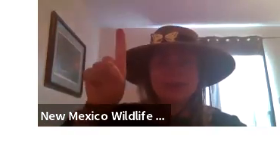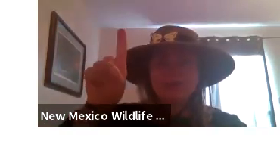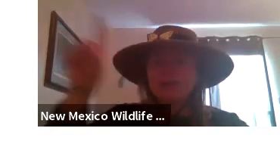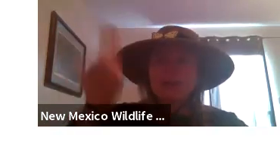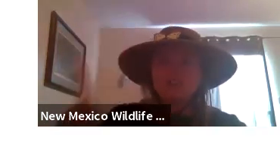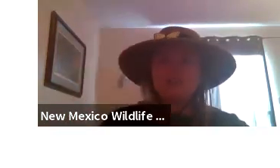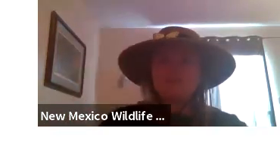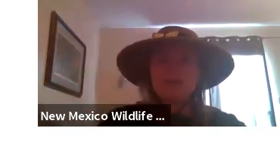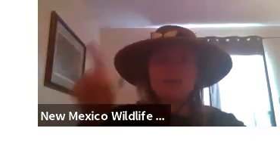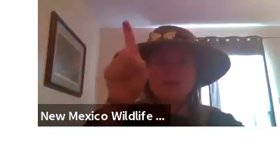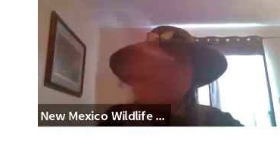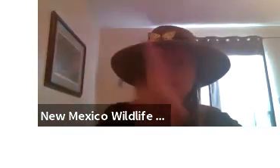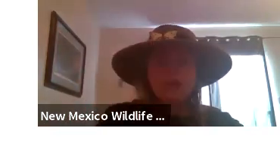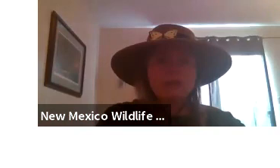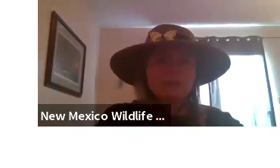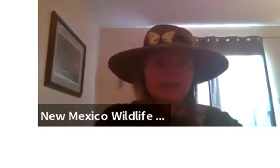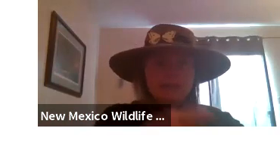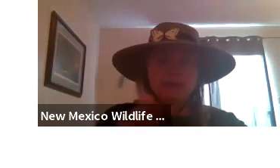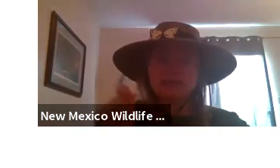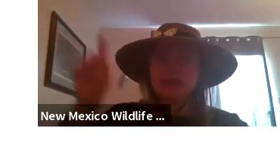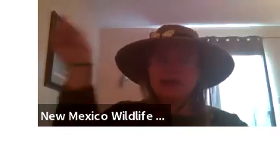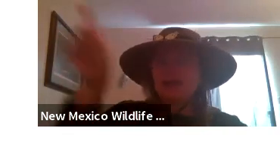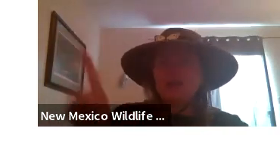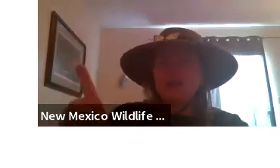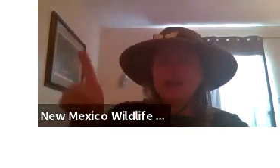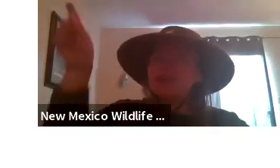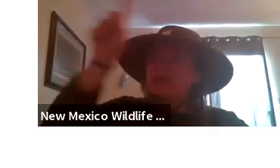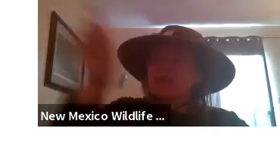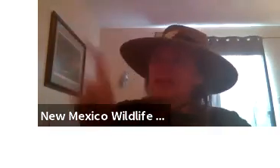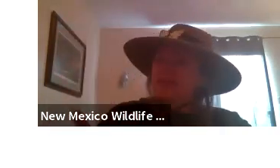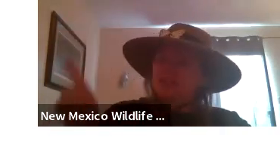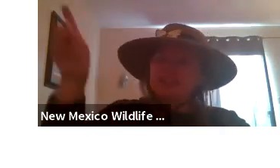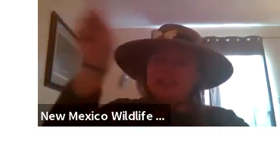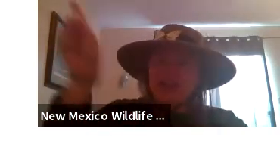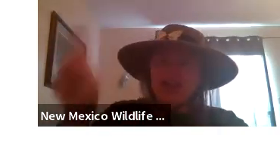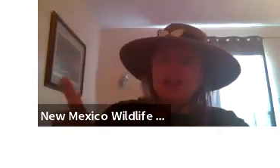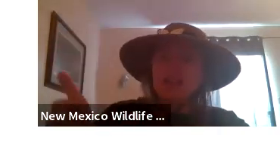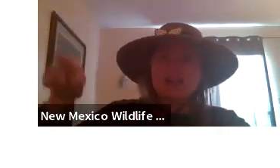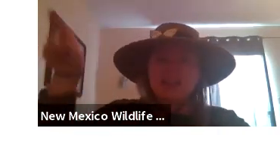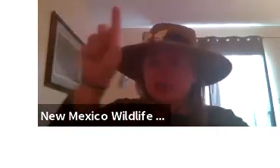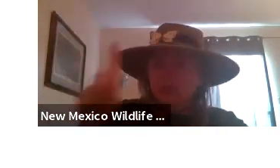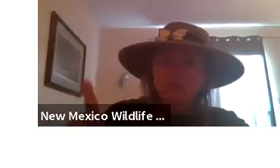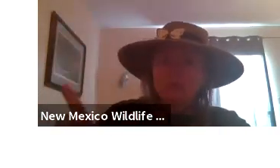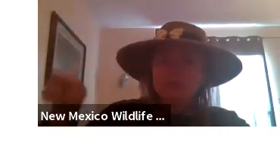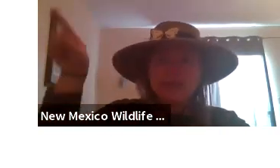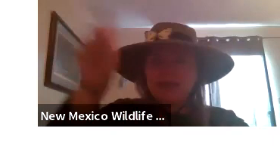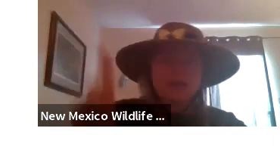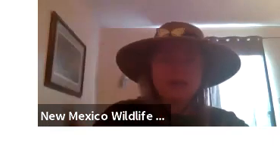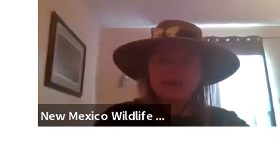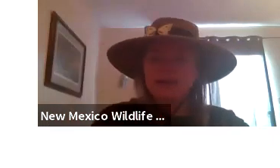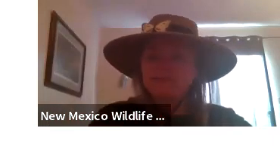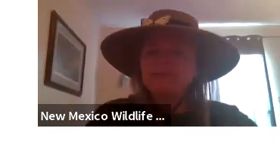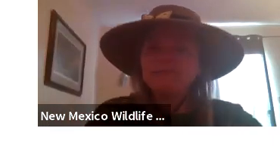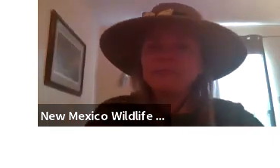take your pointer finger and you just make the wiggles that are in the sky. Just like that. Lightning,